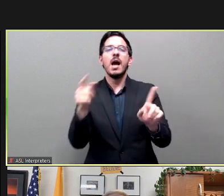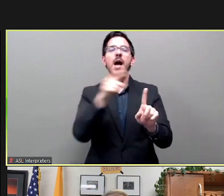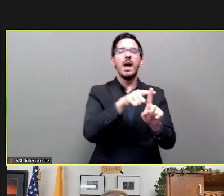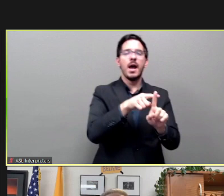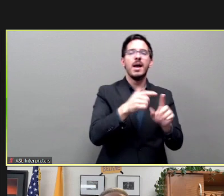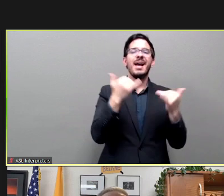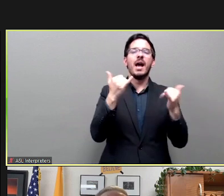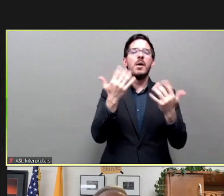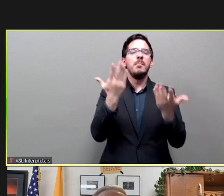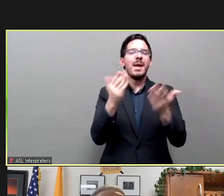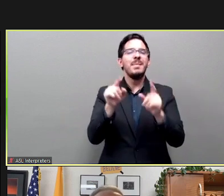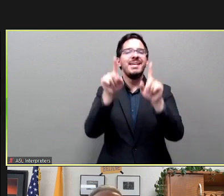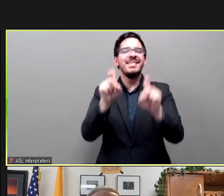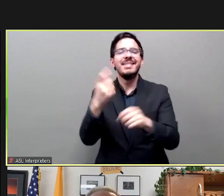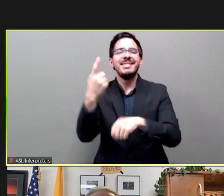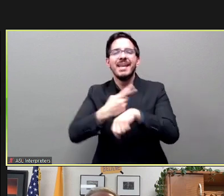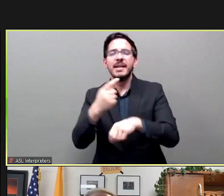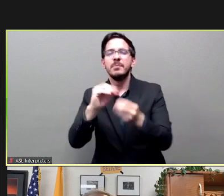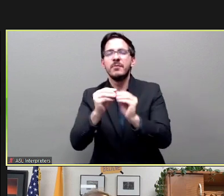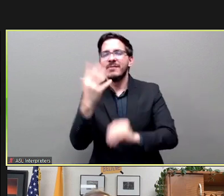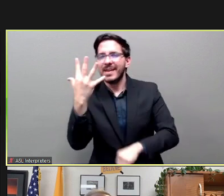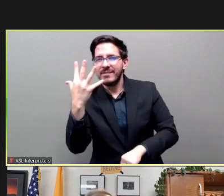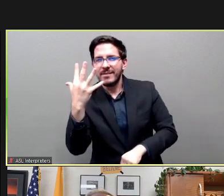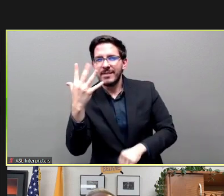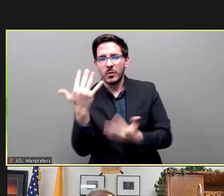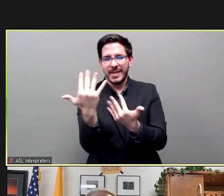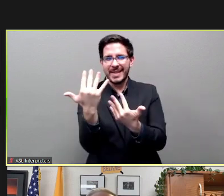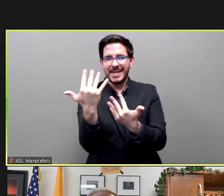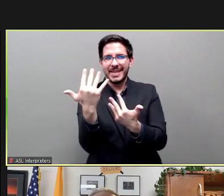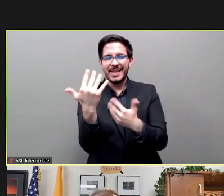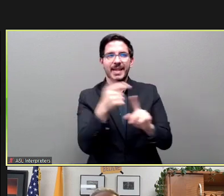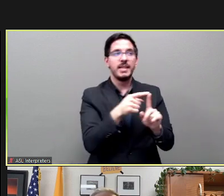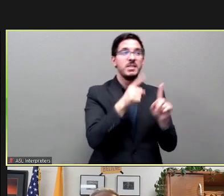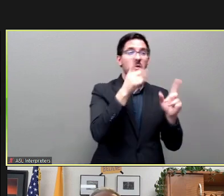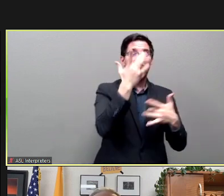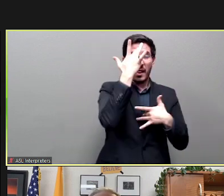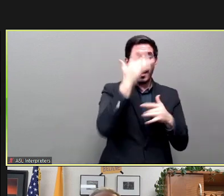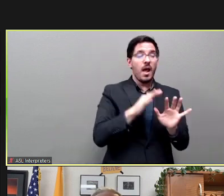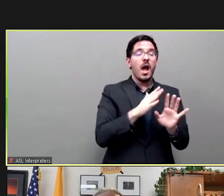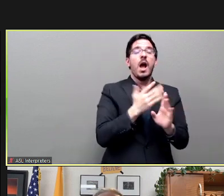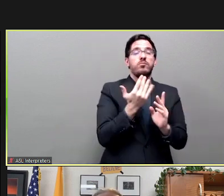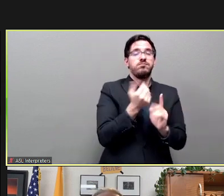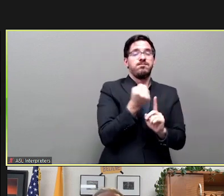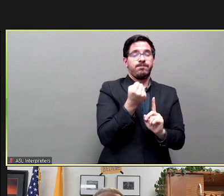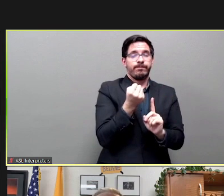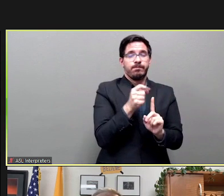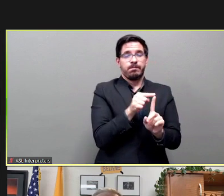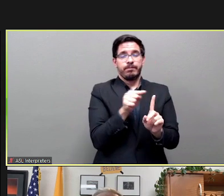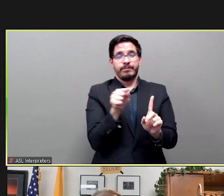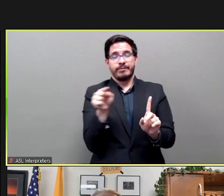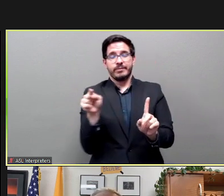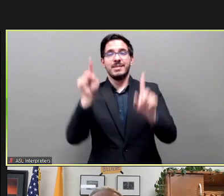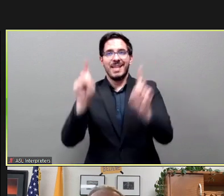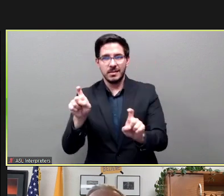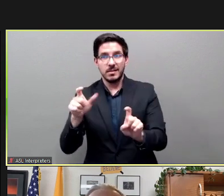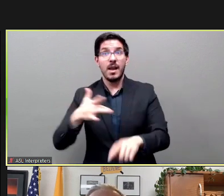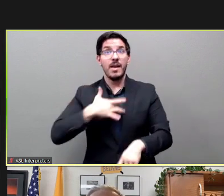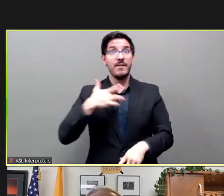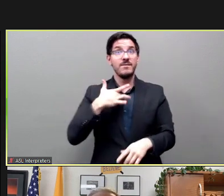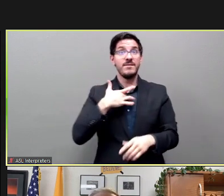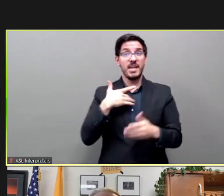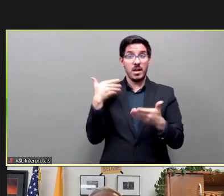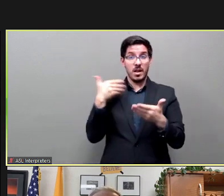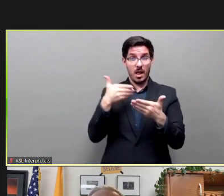very similar to day 4. So I think the recommendation would be if you do feel like you're coming down with something and you're getting